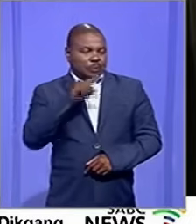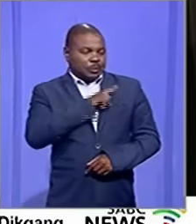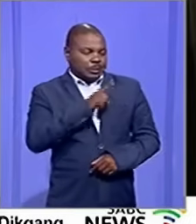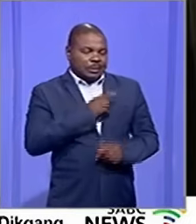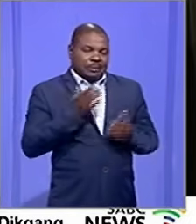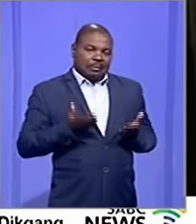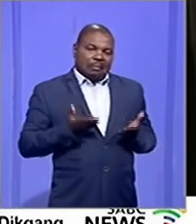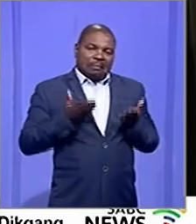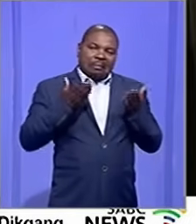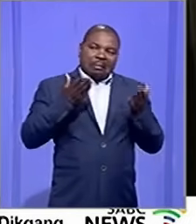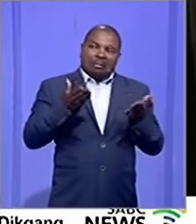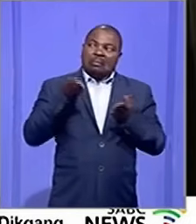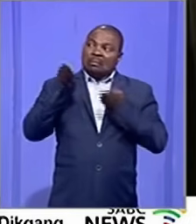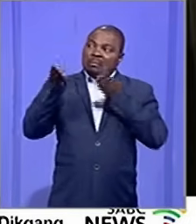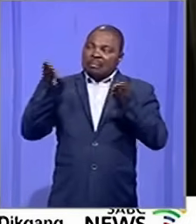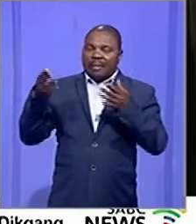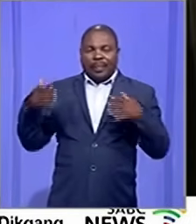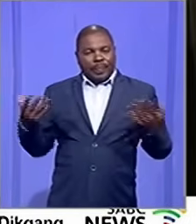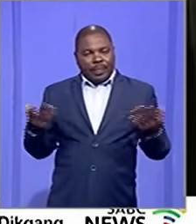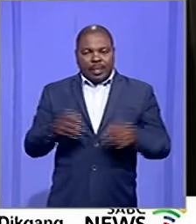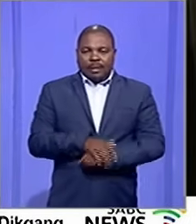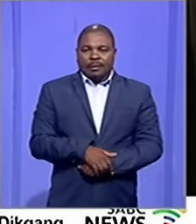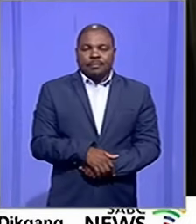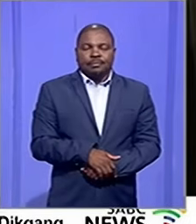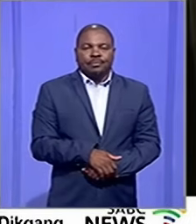ditshebeletso setjhabeng ka kakaretso.